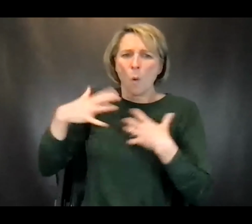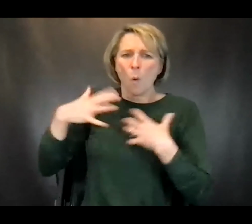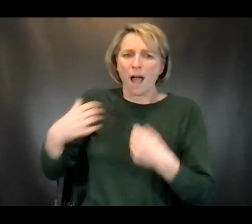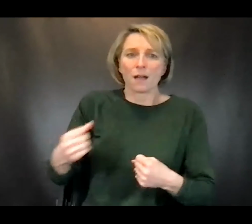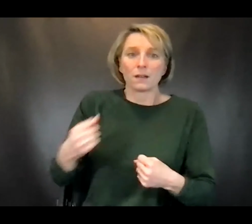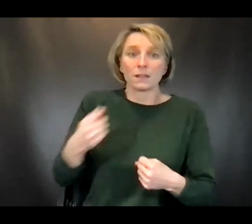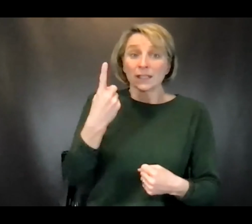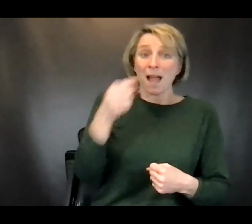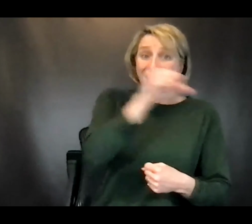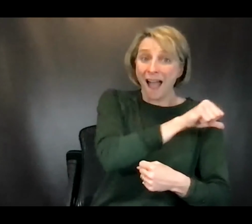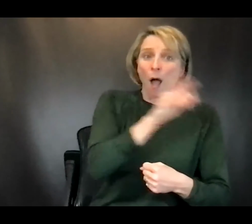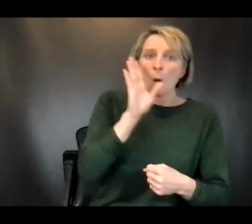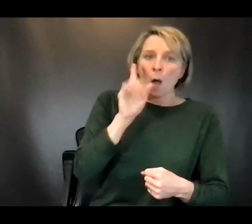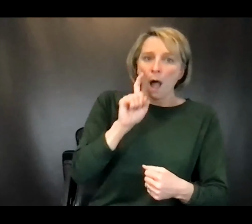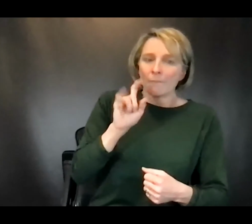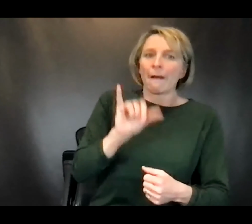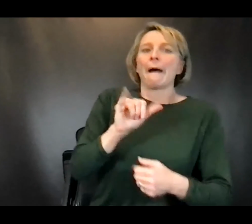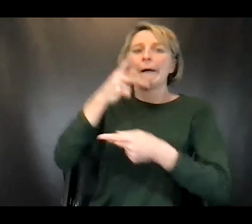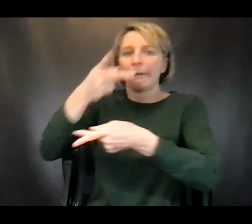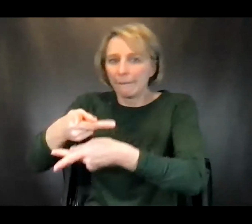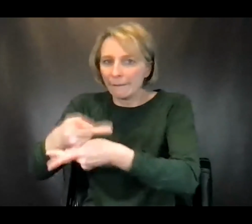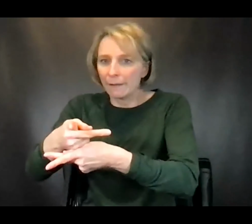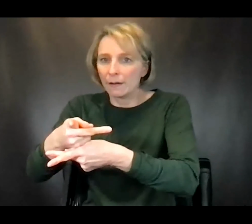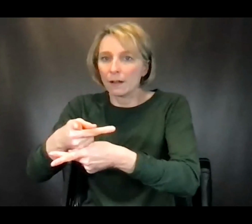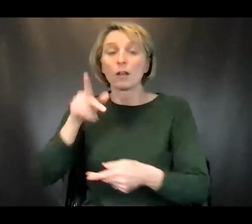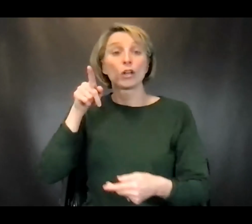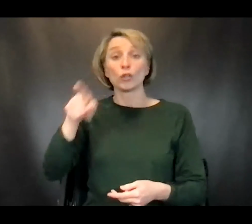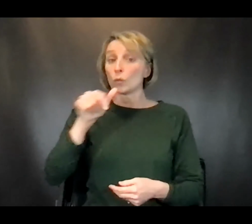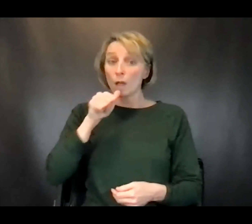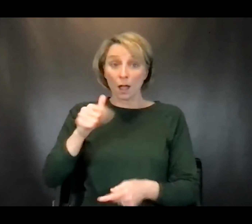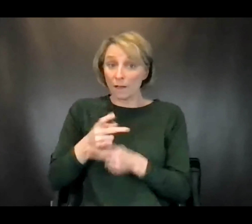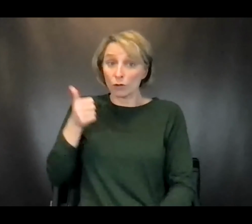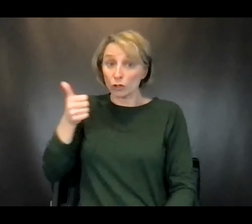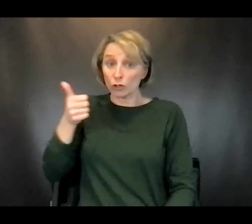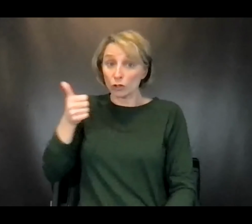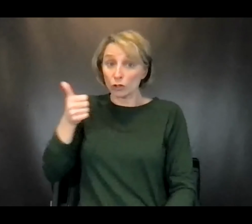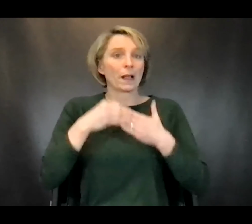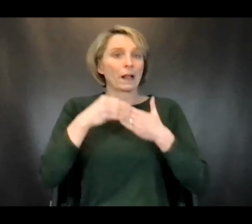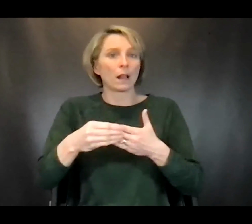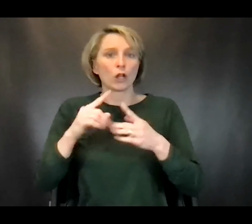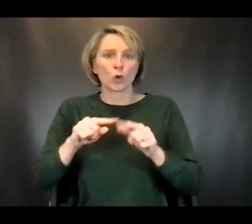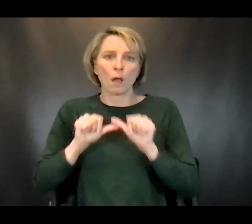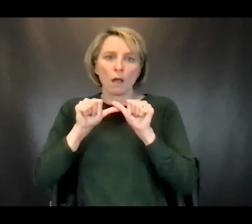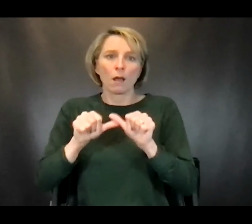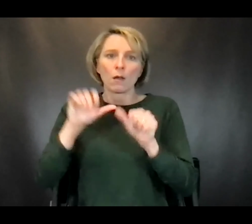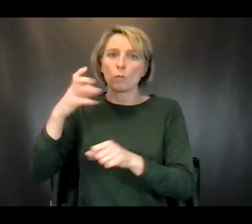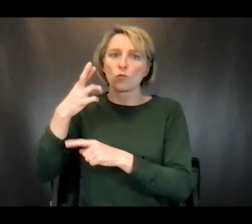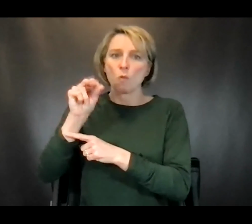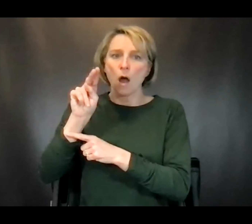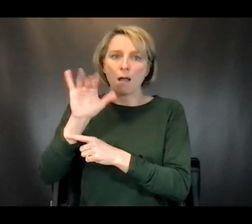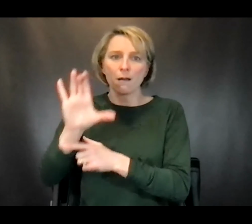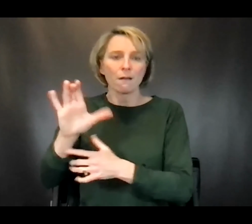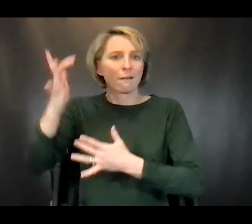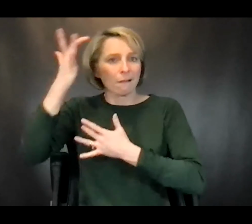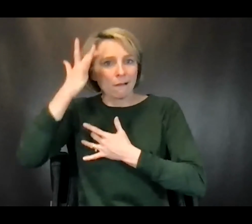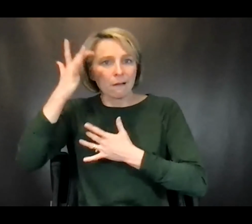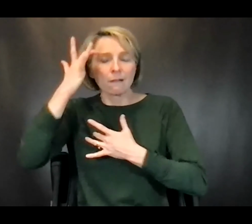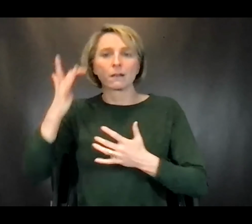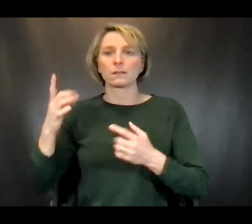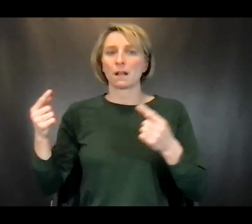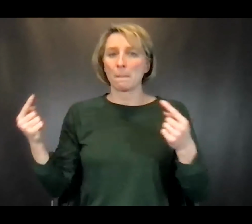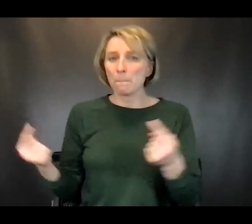of self-care has turned into chronic illness, chronic pain, burnout to the point where you